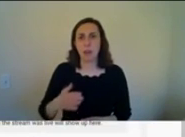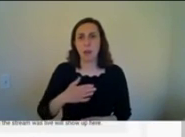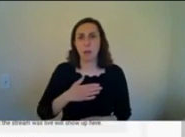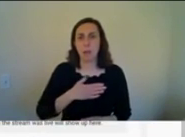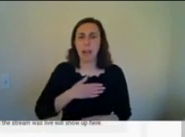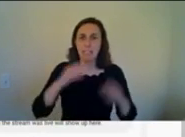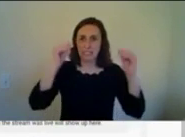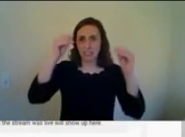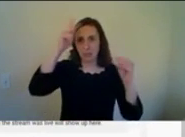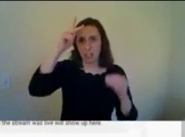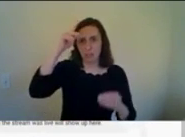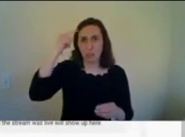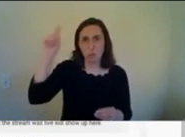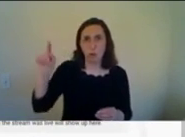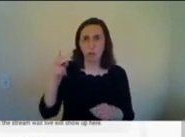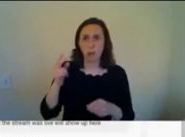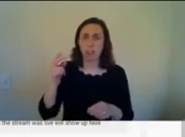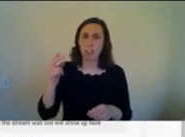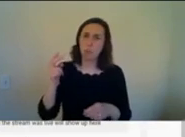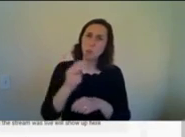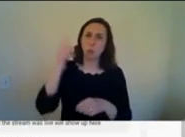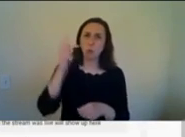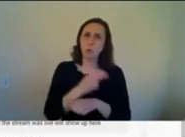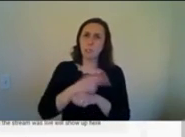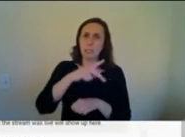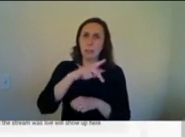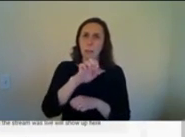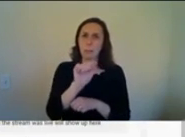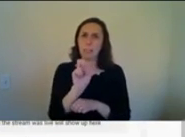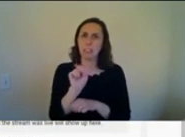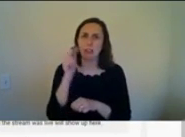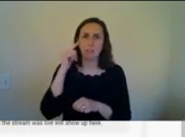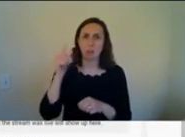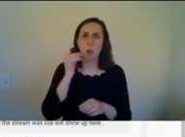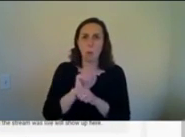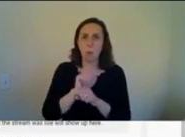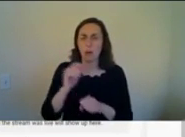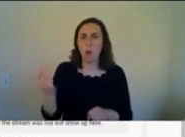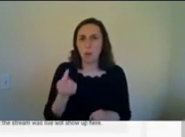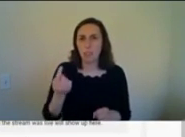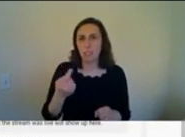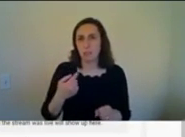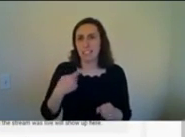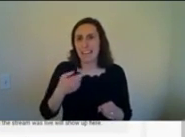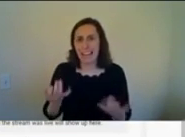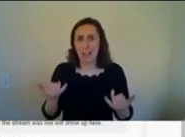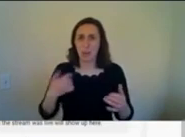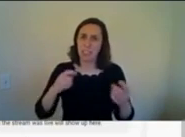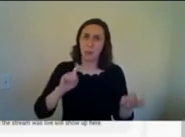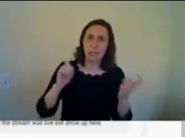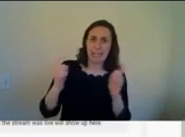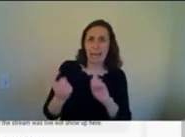homework only. So I'm adapting it into what I would have used